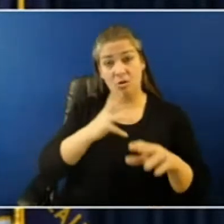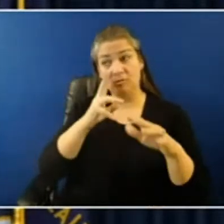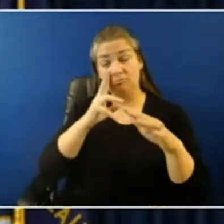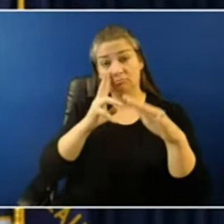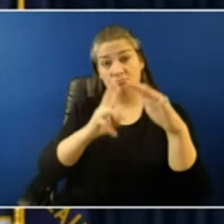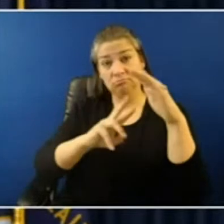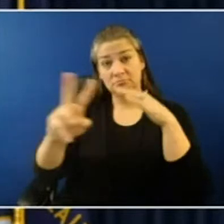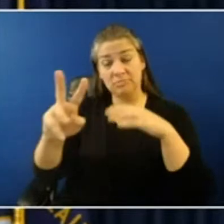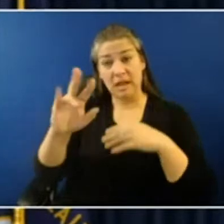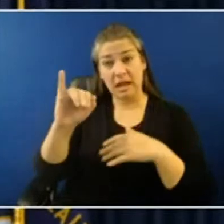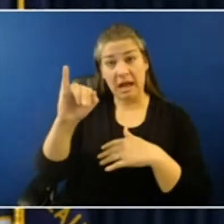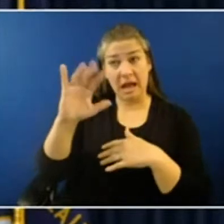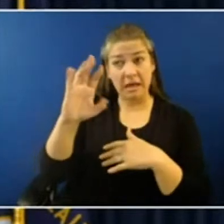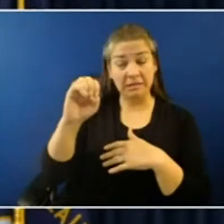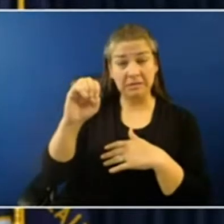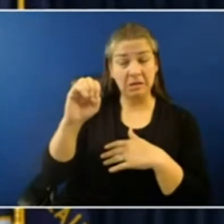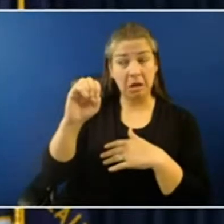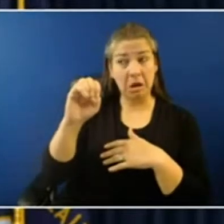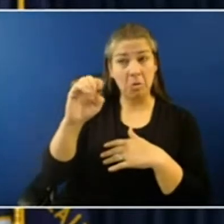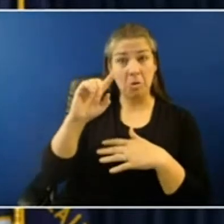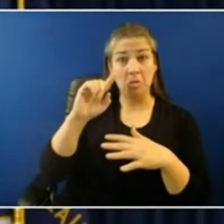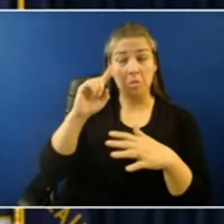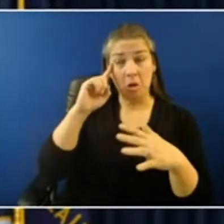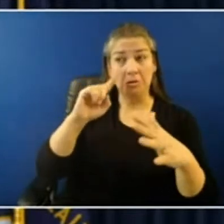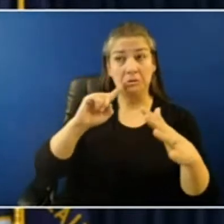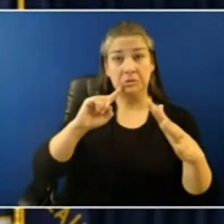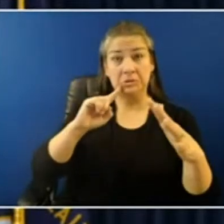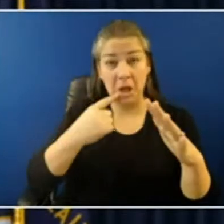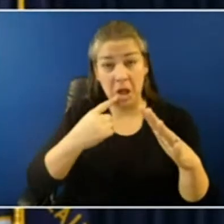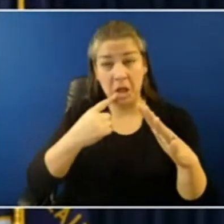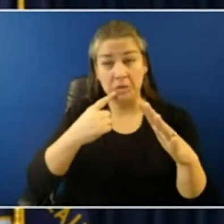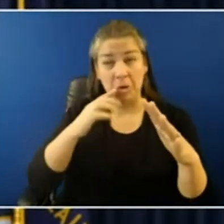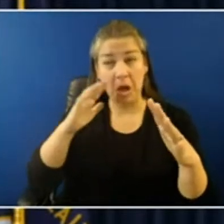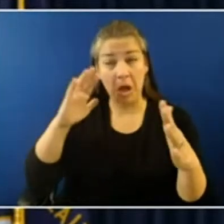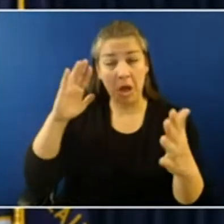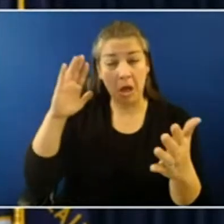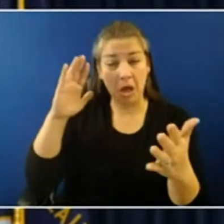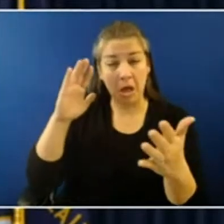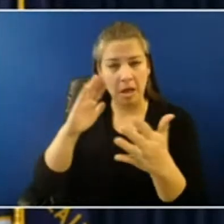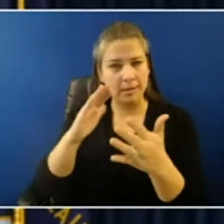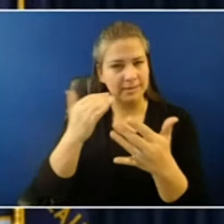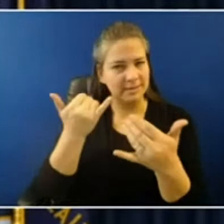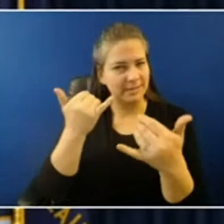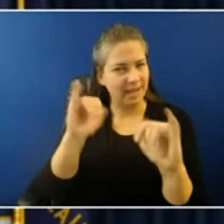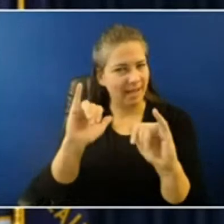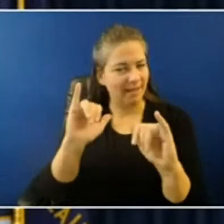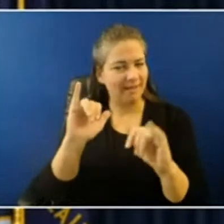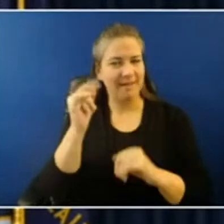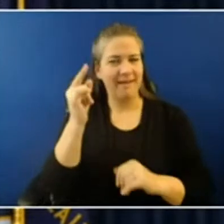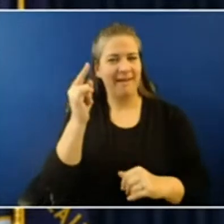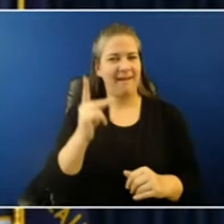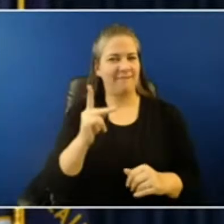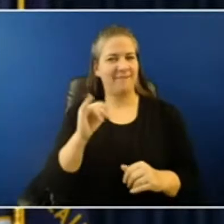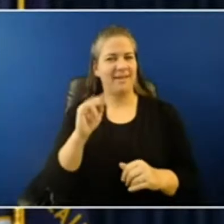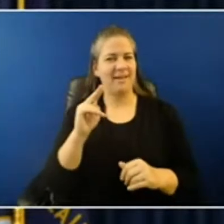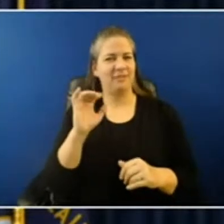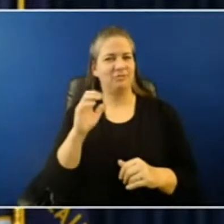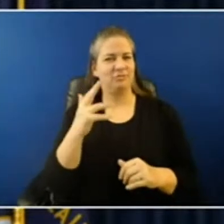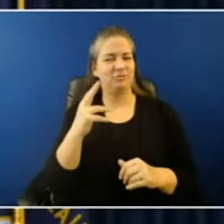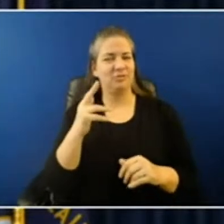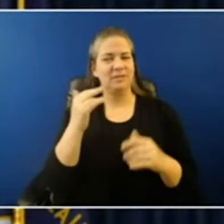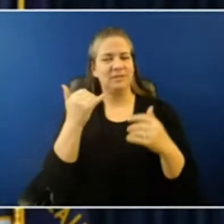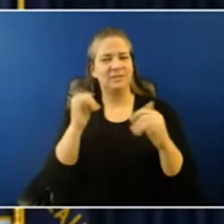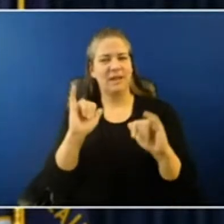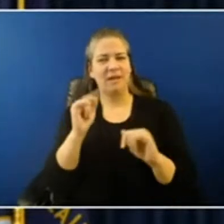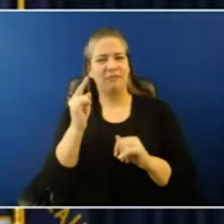somewhat lowered, the predictions in many areas are still a quarter to a half an inch, which can cause serious problems